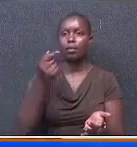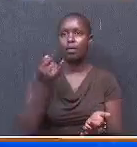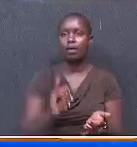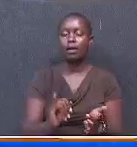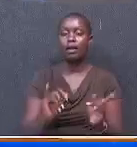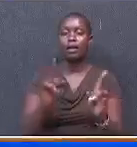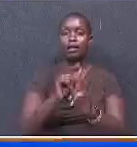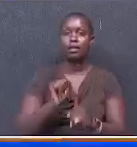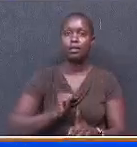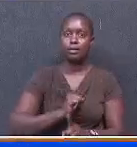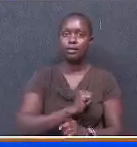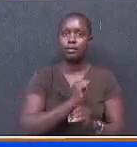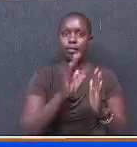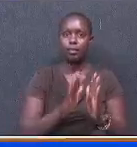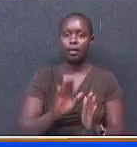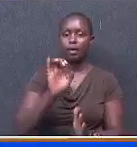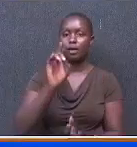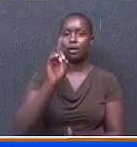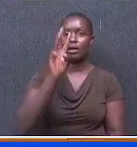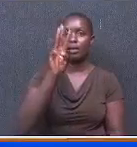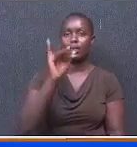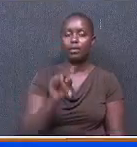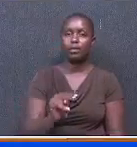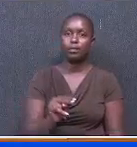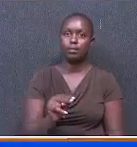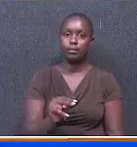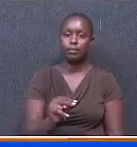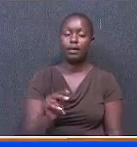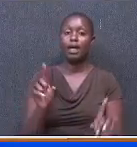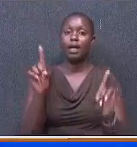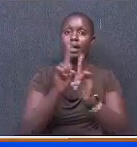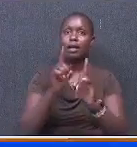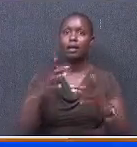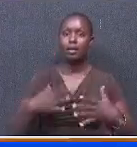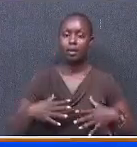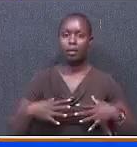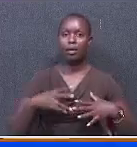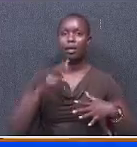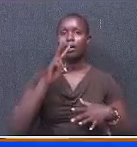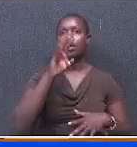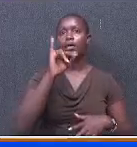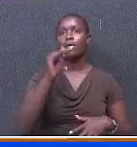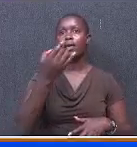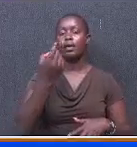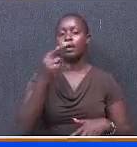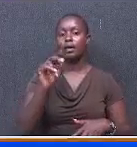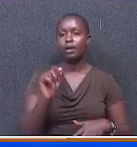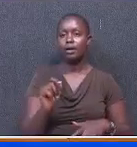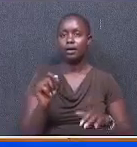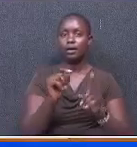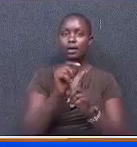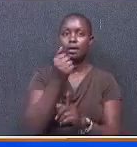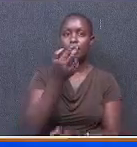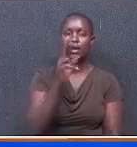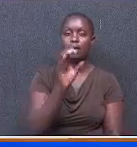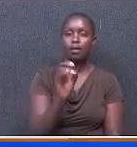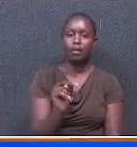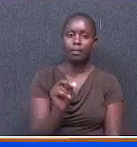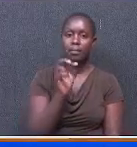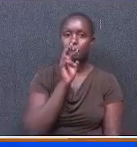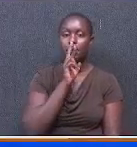Aaron Cheruiyot. The same people, Vincent and Aaron, was actually in Embolo's hotel, and they did